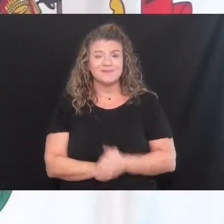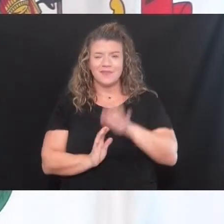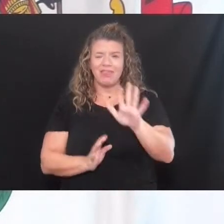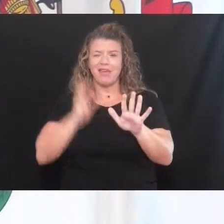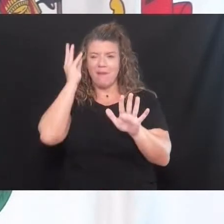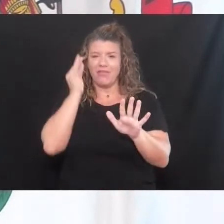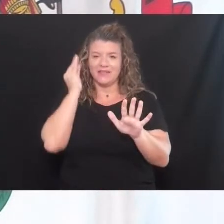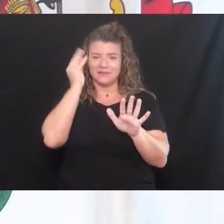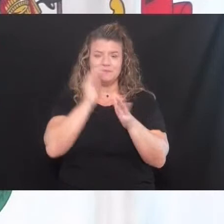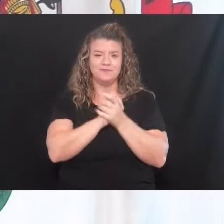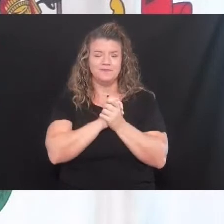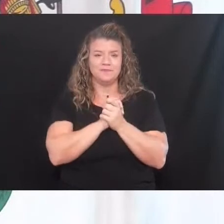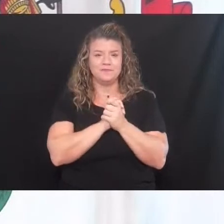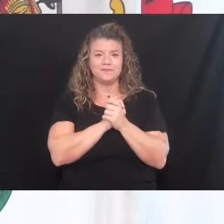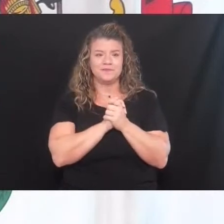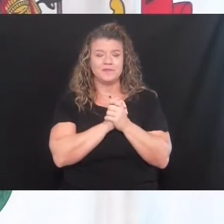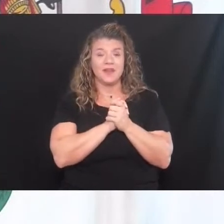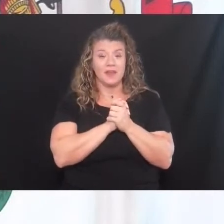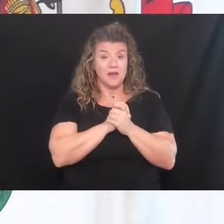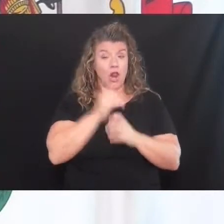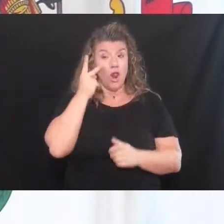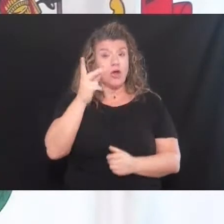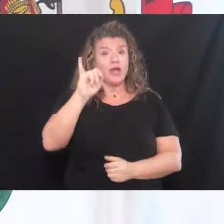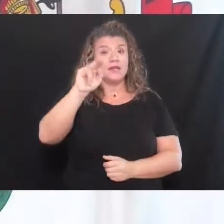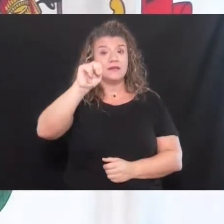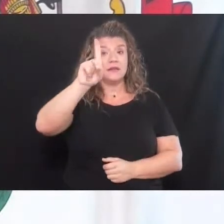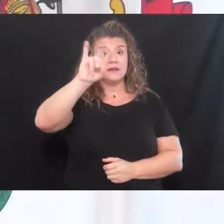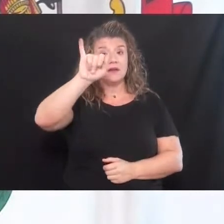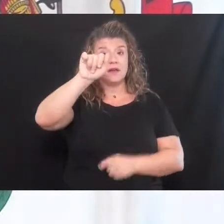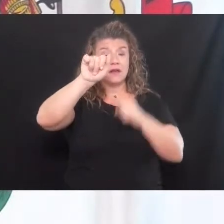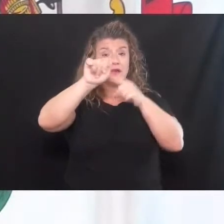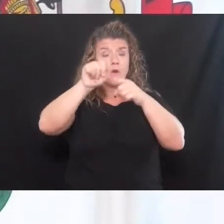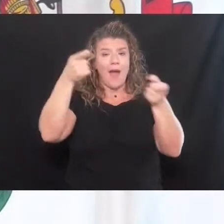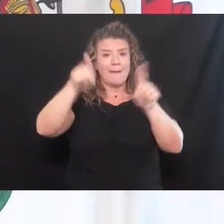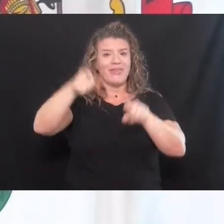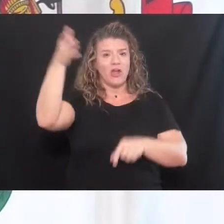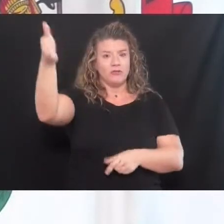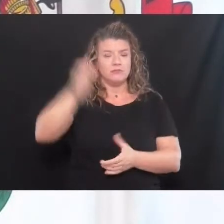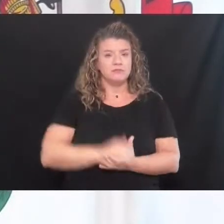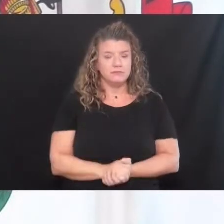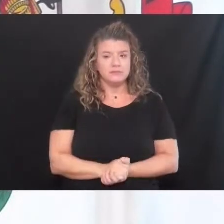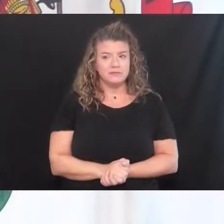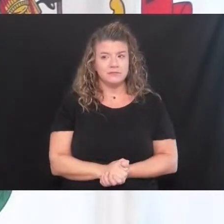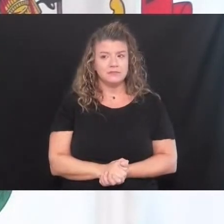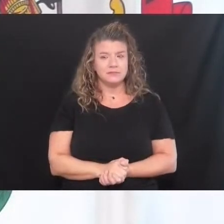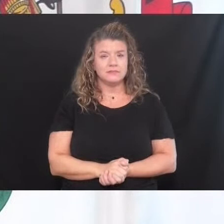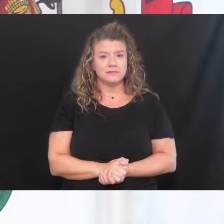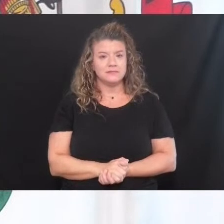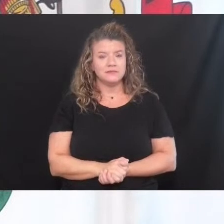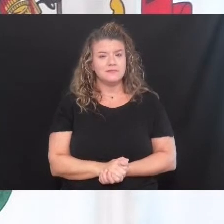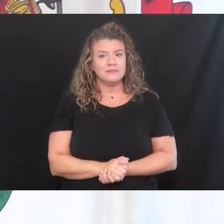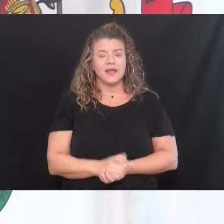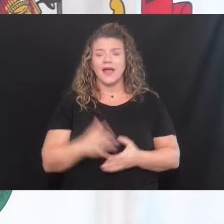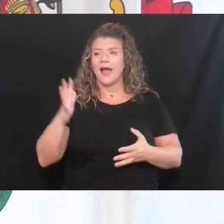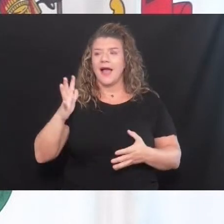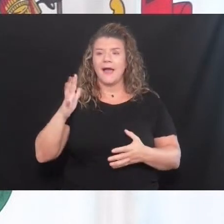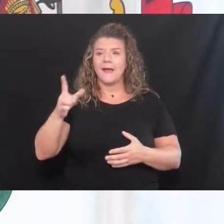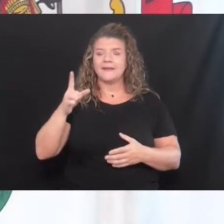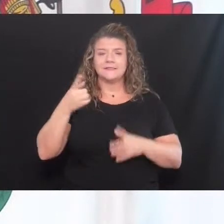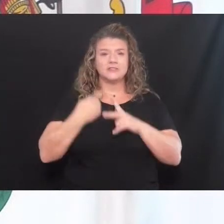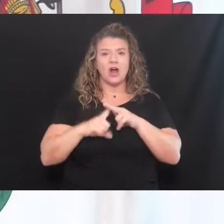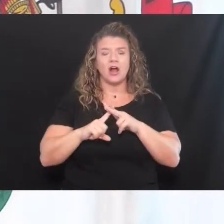this. Think about in India what happened. Think about, and that all of a sudden it